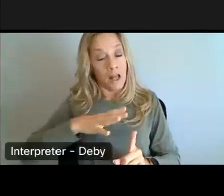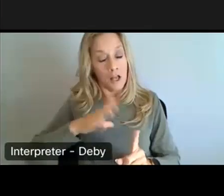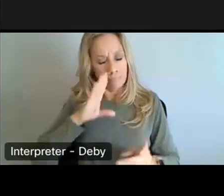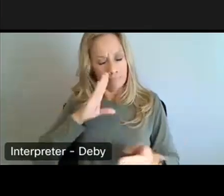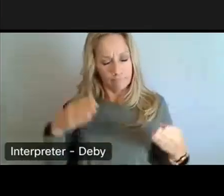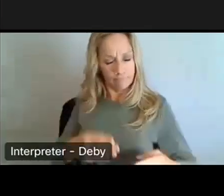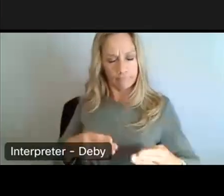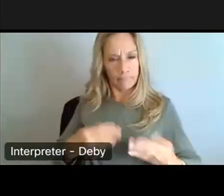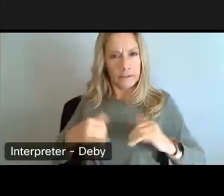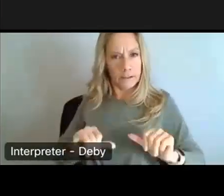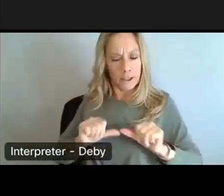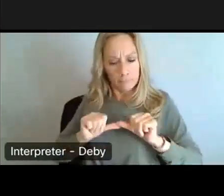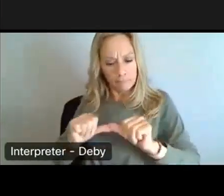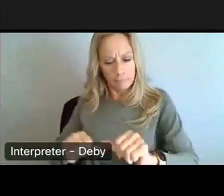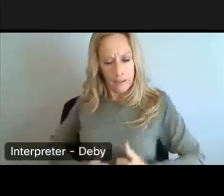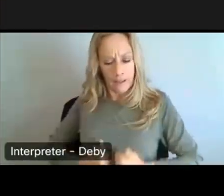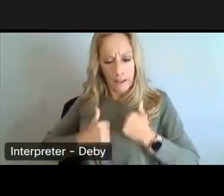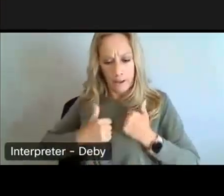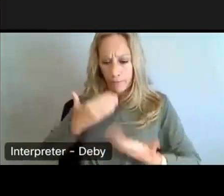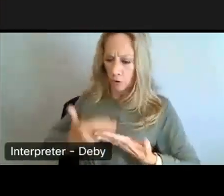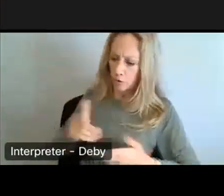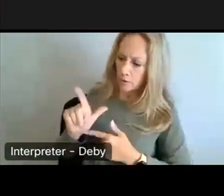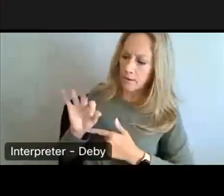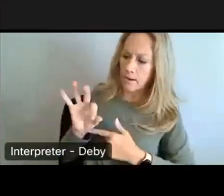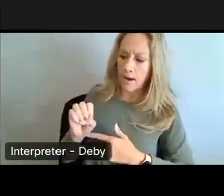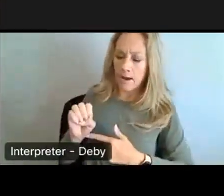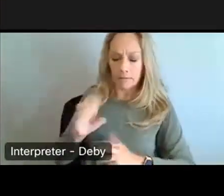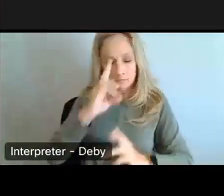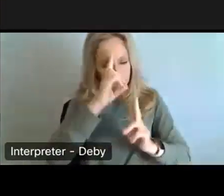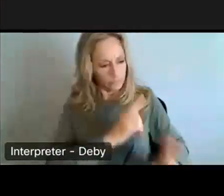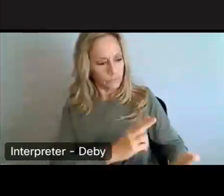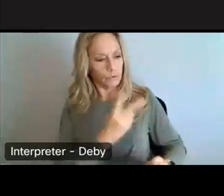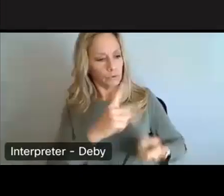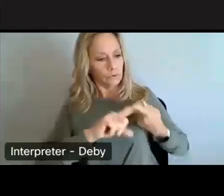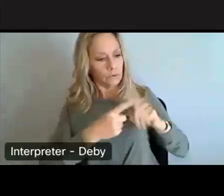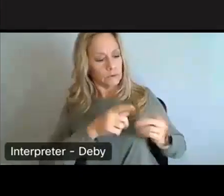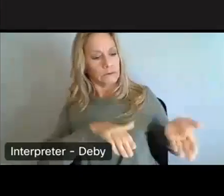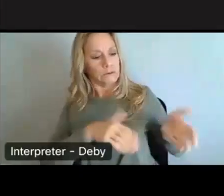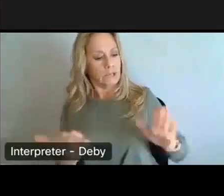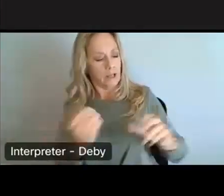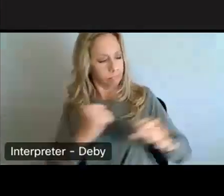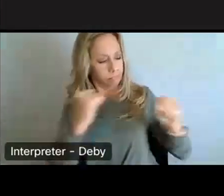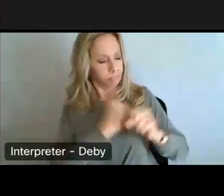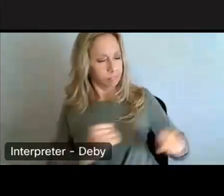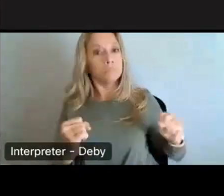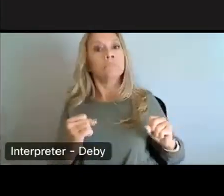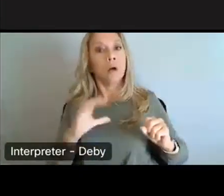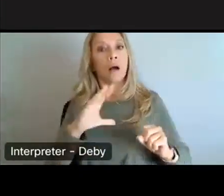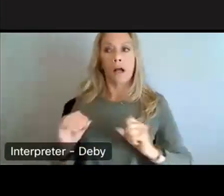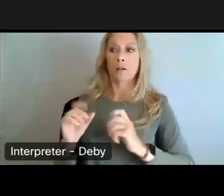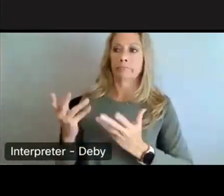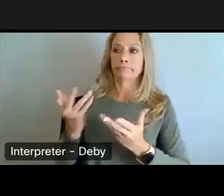life for the friends he lost that day, a life they would be proud of. In his mission to give back to veteran and